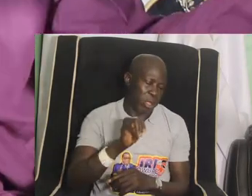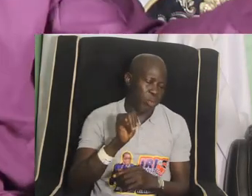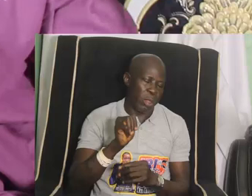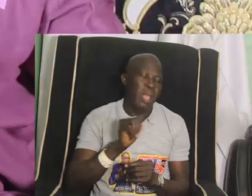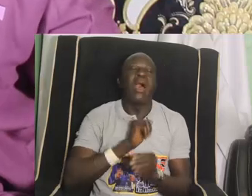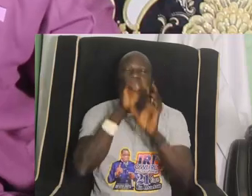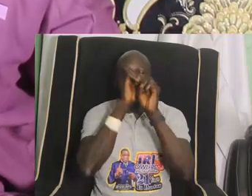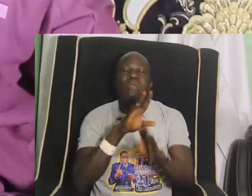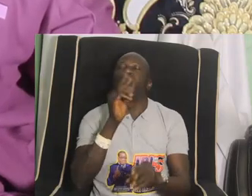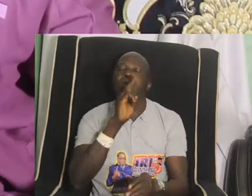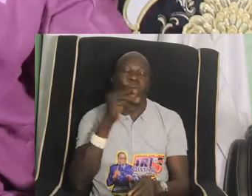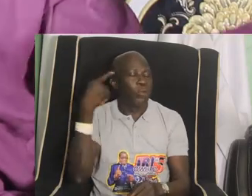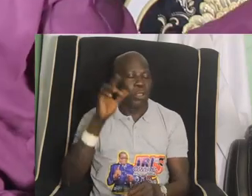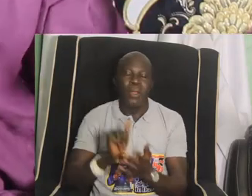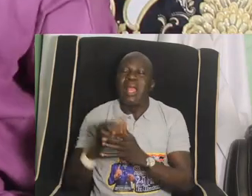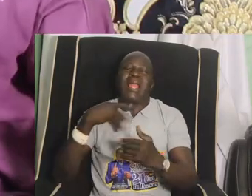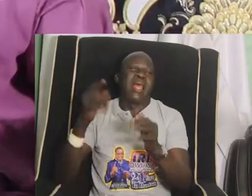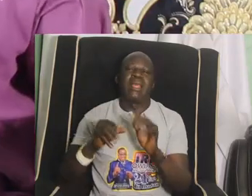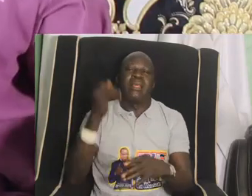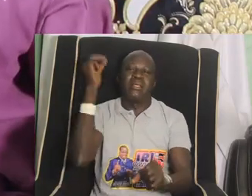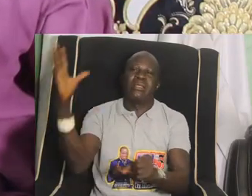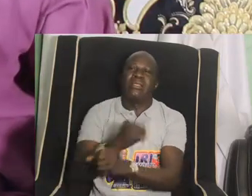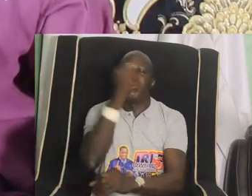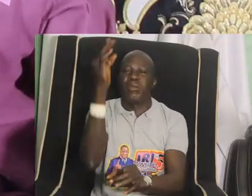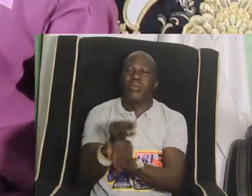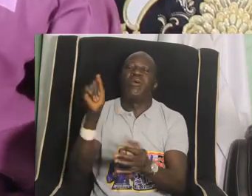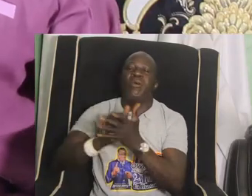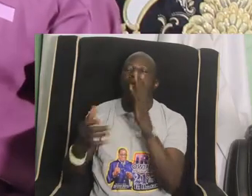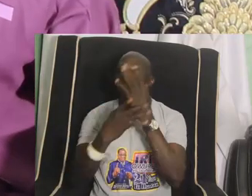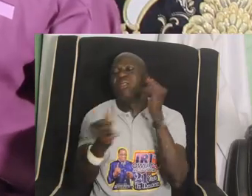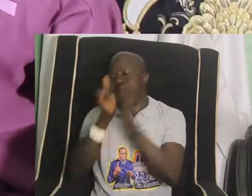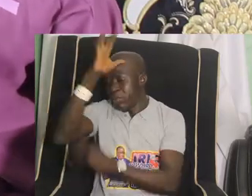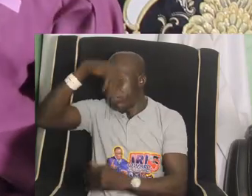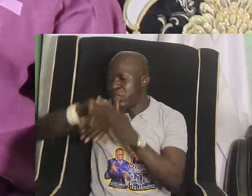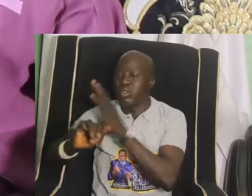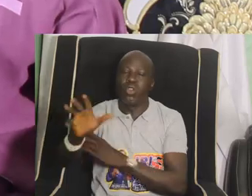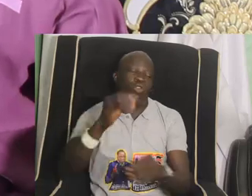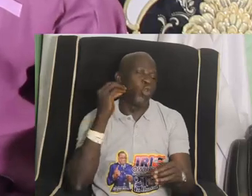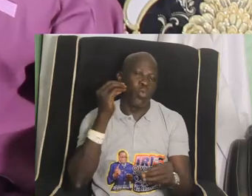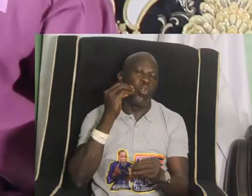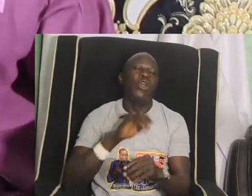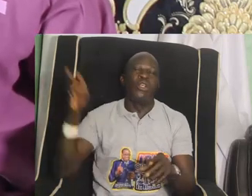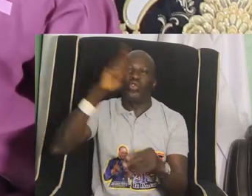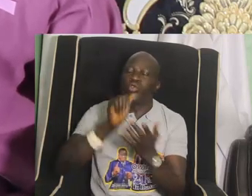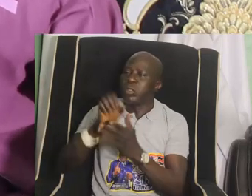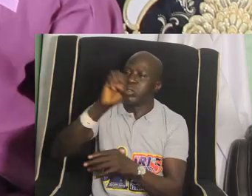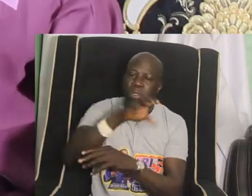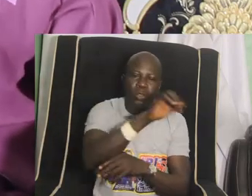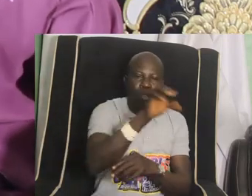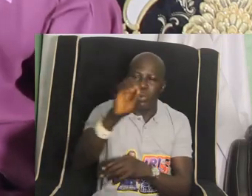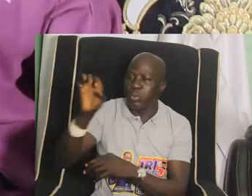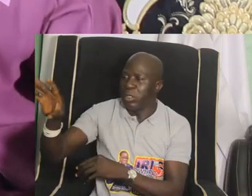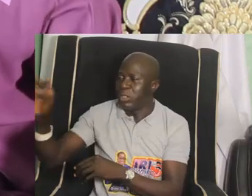for him. We bless the water for him. A symbol of their faith. And the man got to him. He sprinkled the